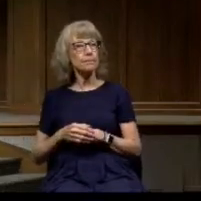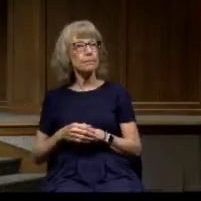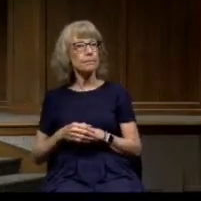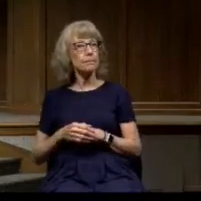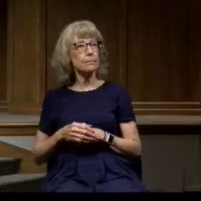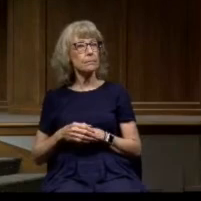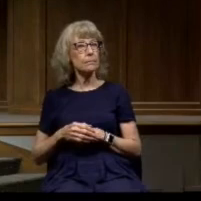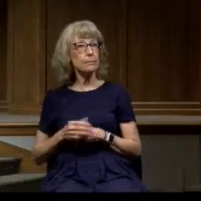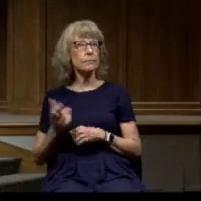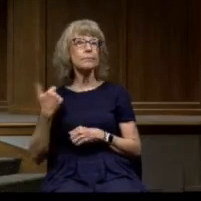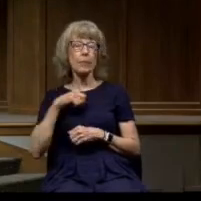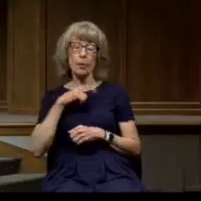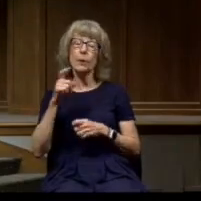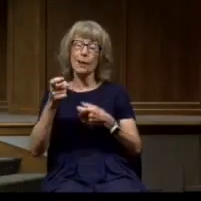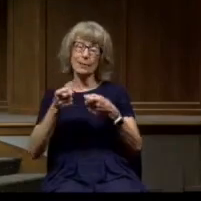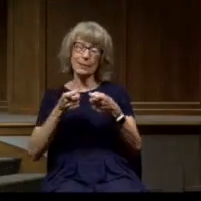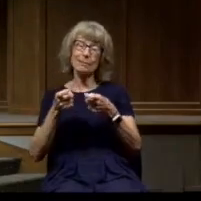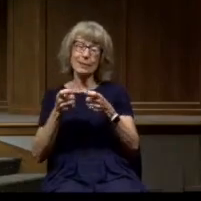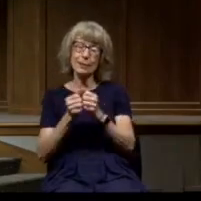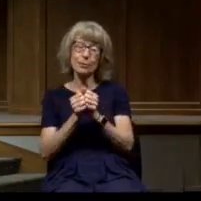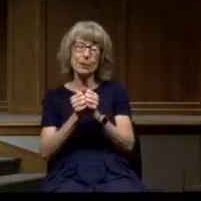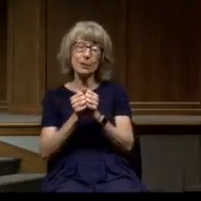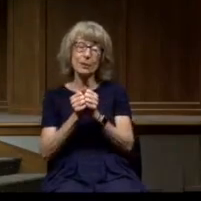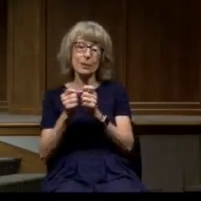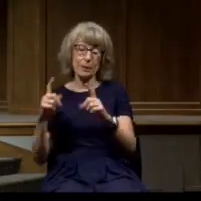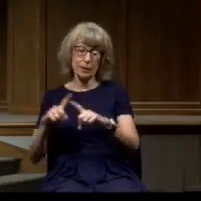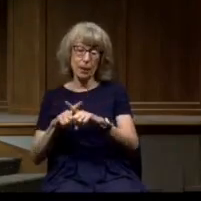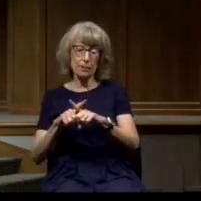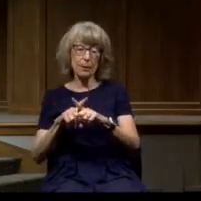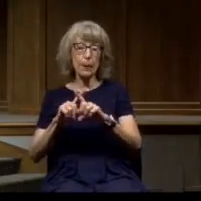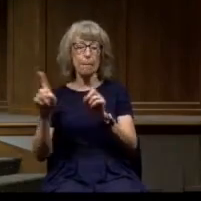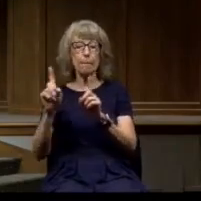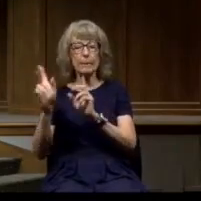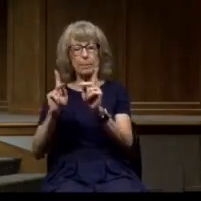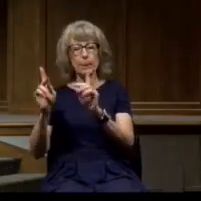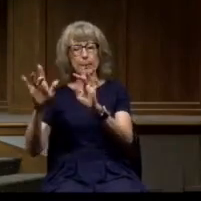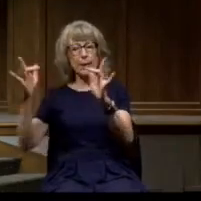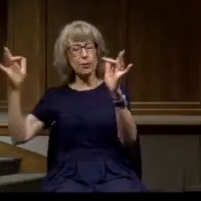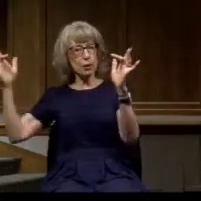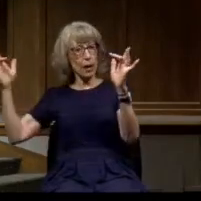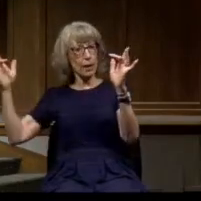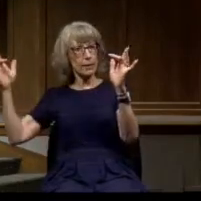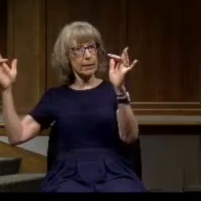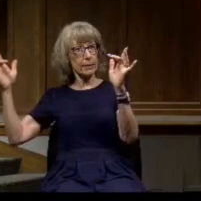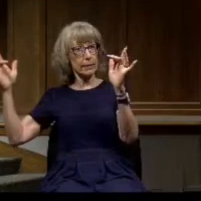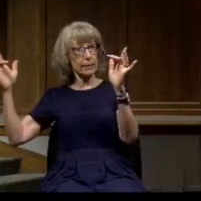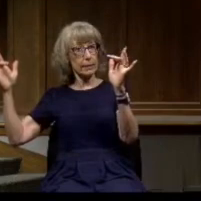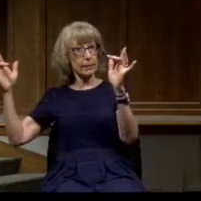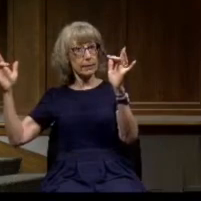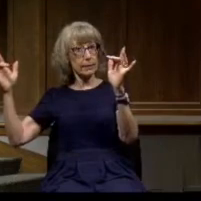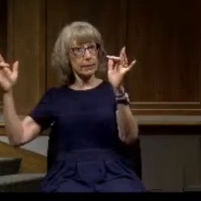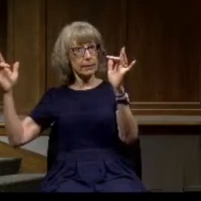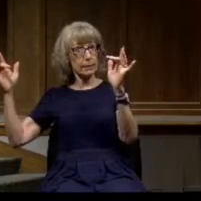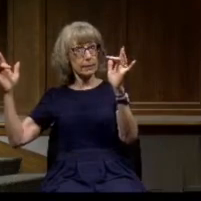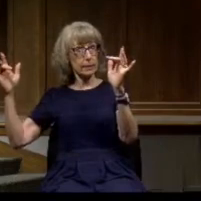We all have to deal with it. The people that shine are not those that foster it and egg it on.